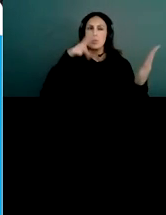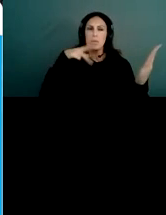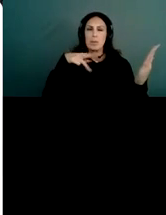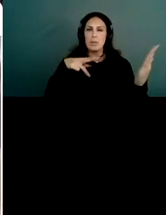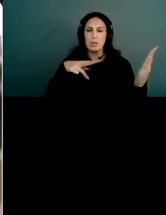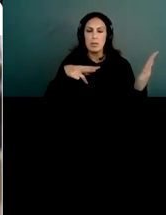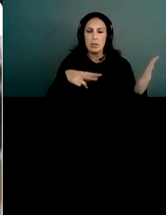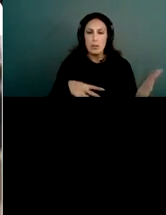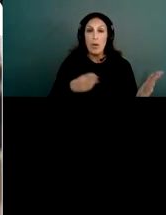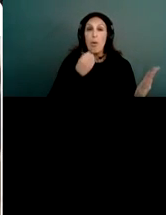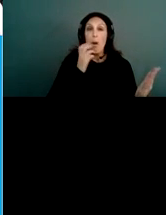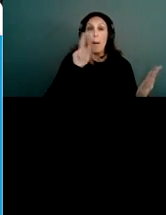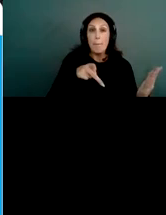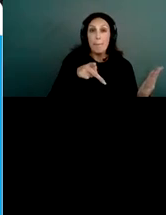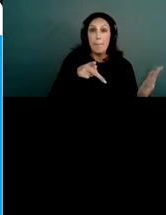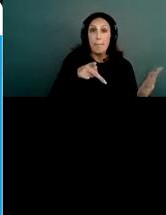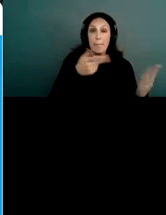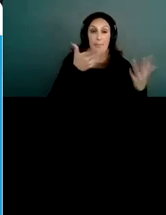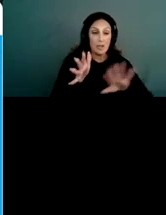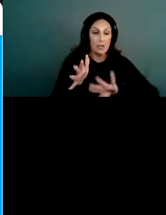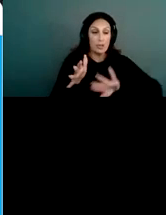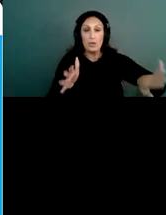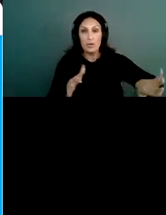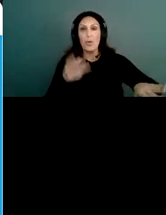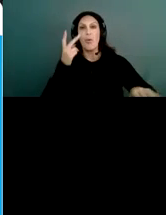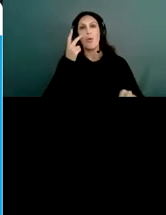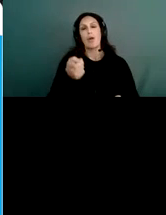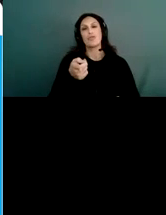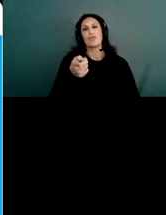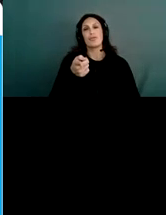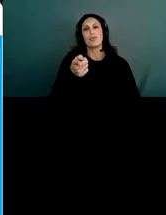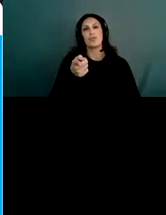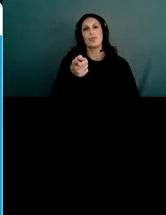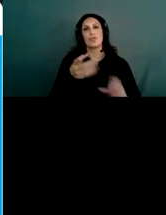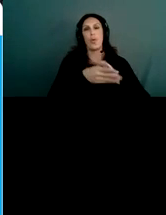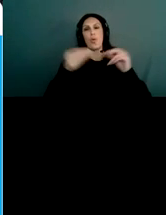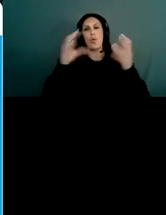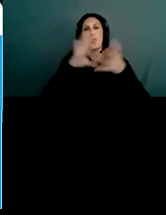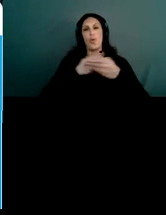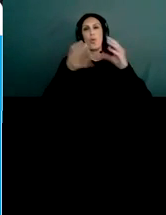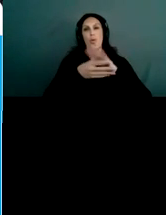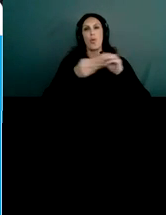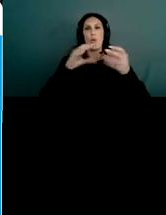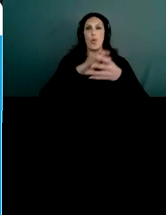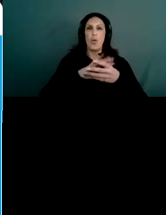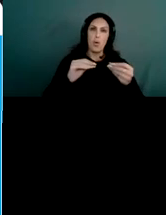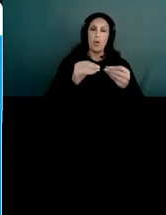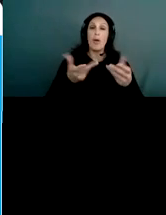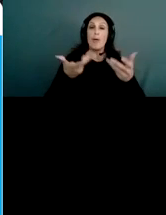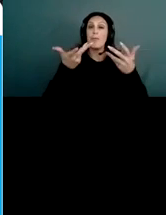student will see a short animation related to the theme of the level before landing on the activity selection